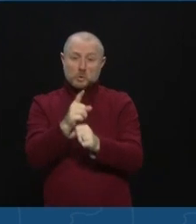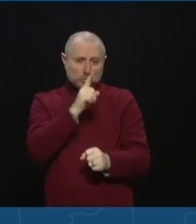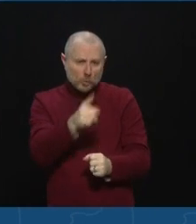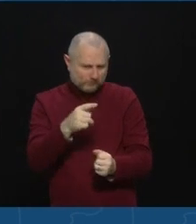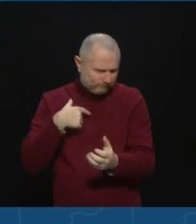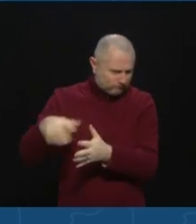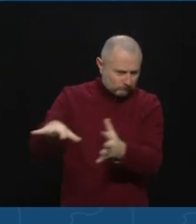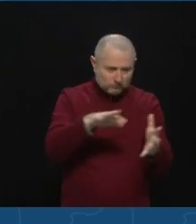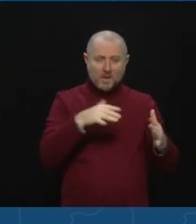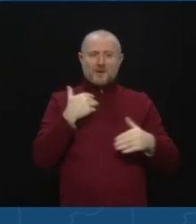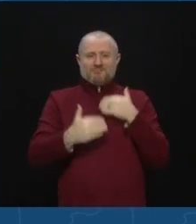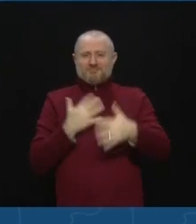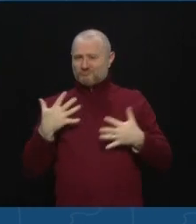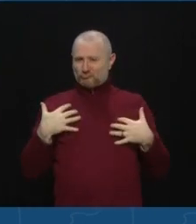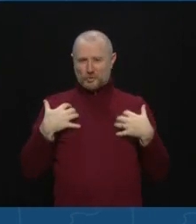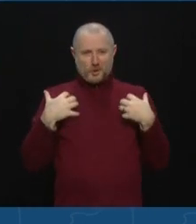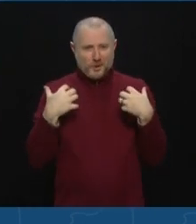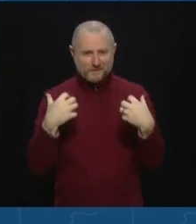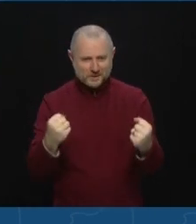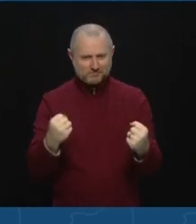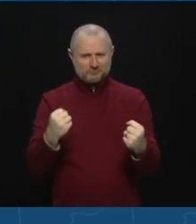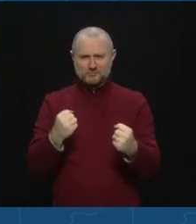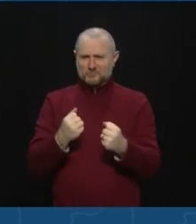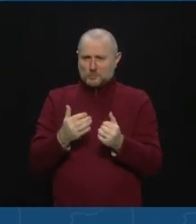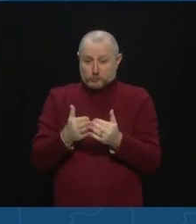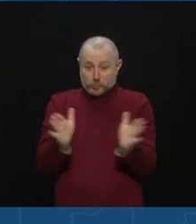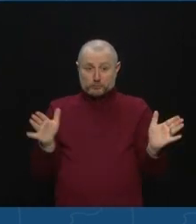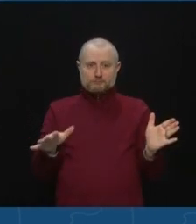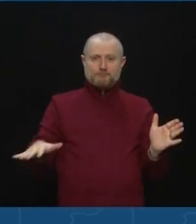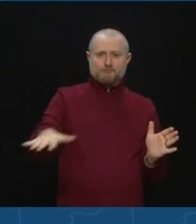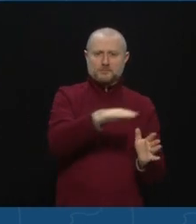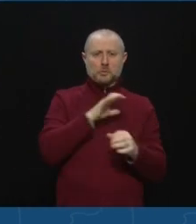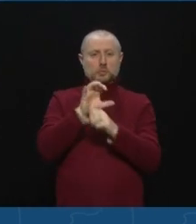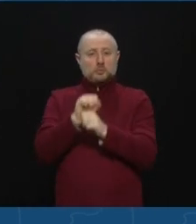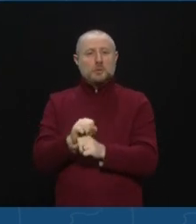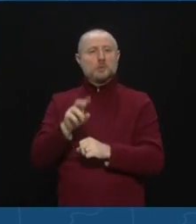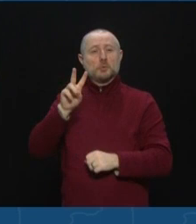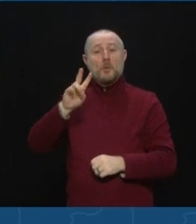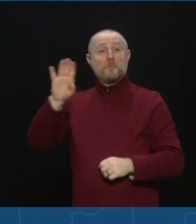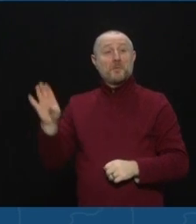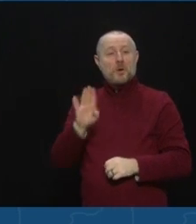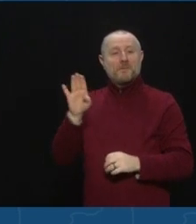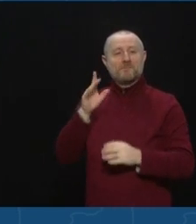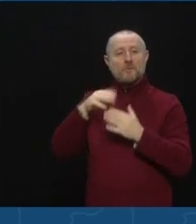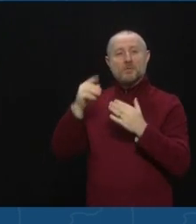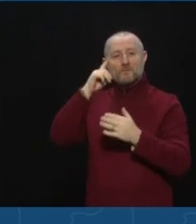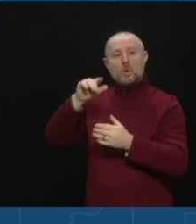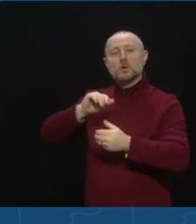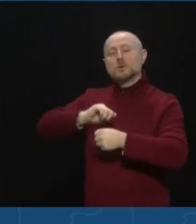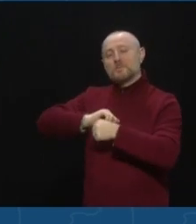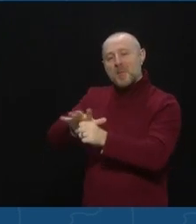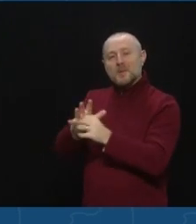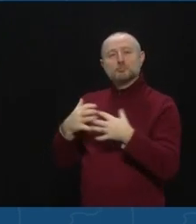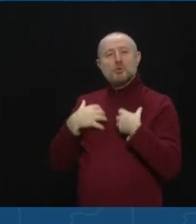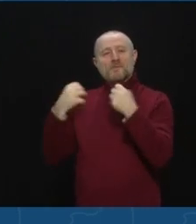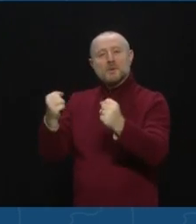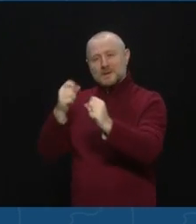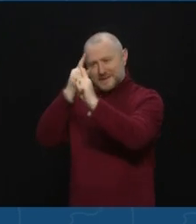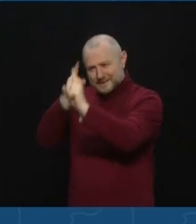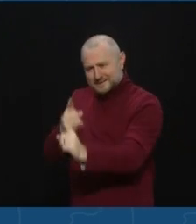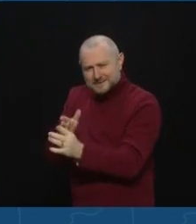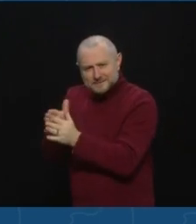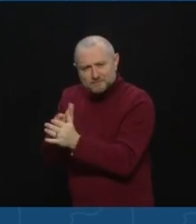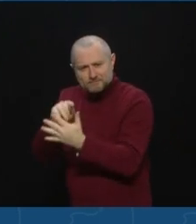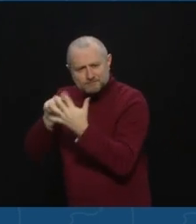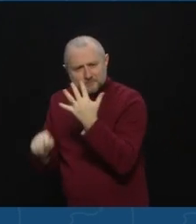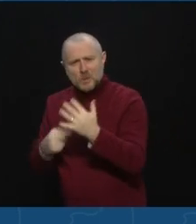far-reaching. And that's why we've set aside $2 billion for pandemic recovery initiatives. And I'll work with the